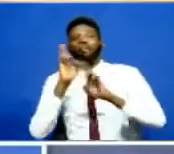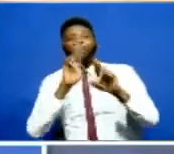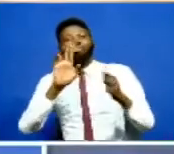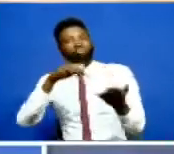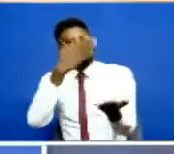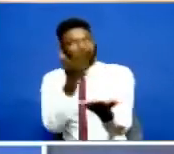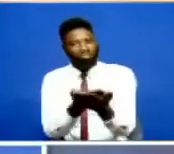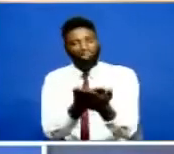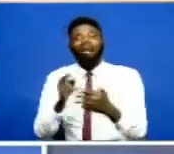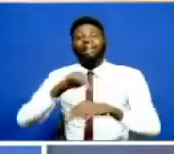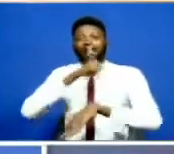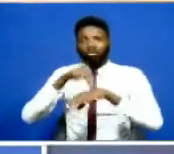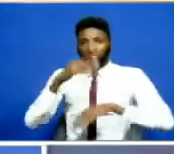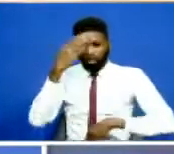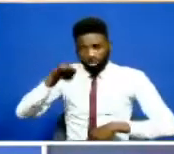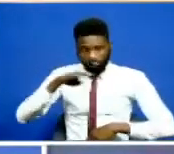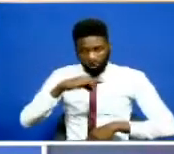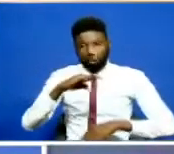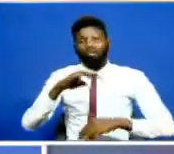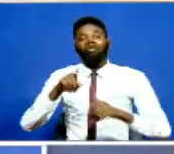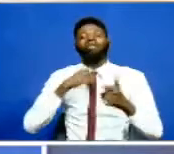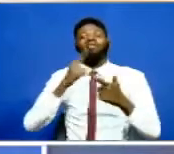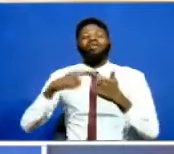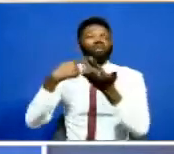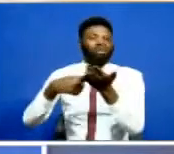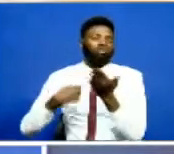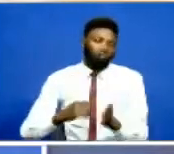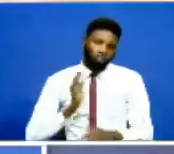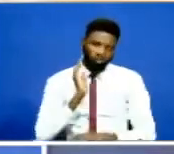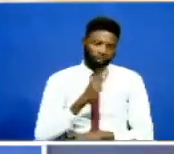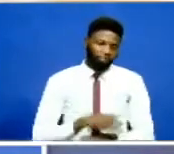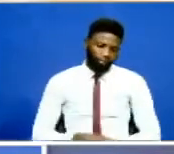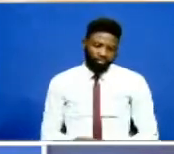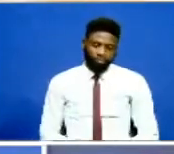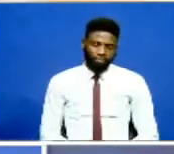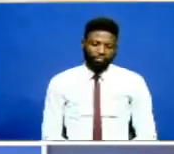National Assembly. Kevin Wachira, Channel One News.